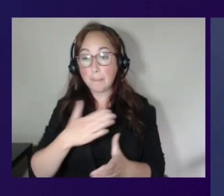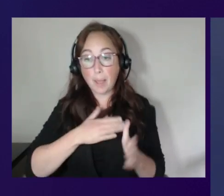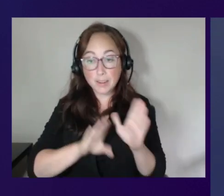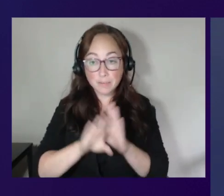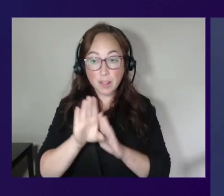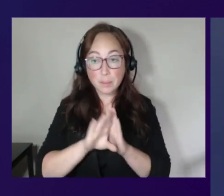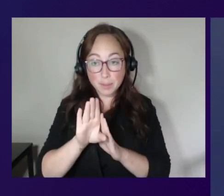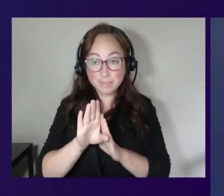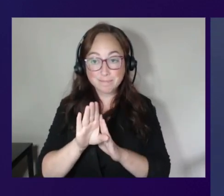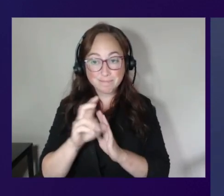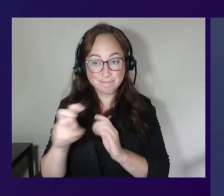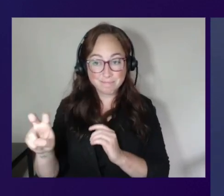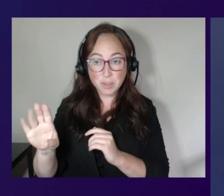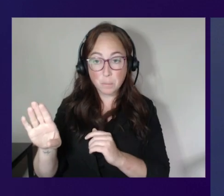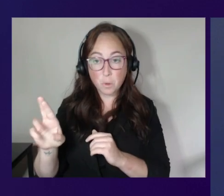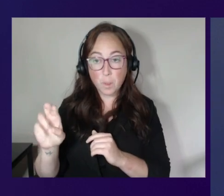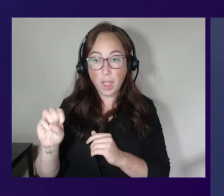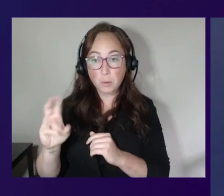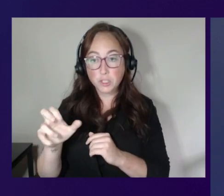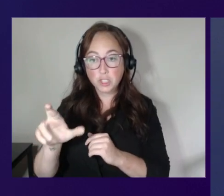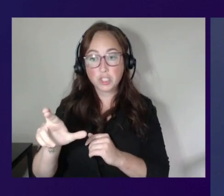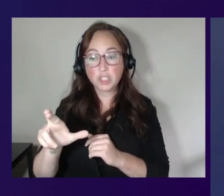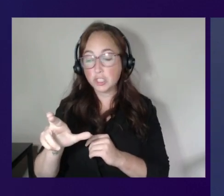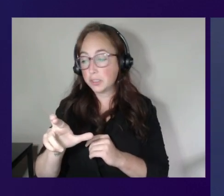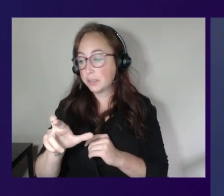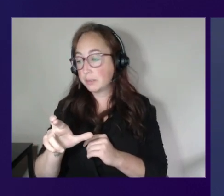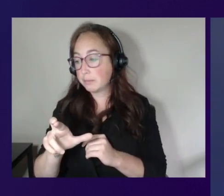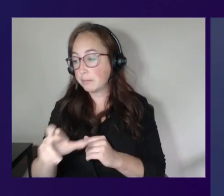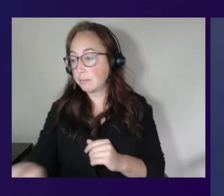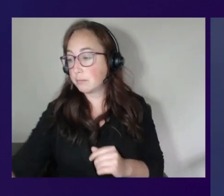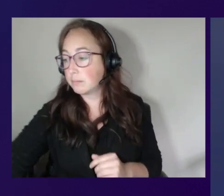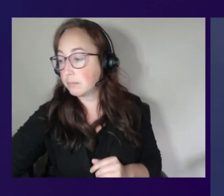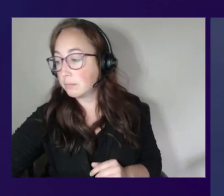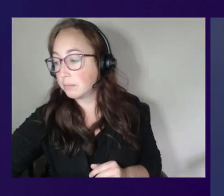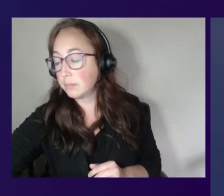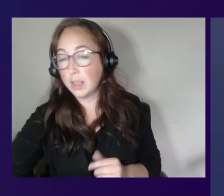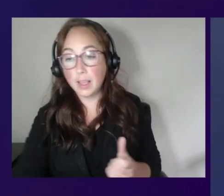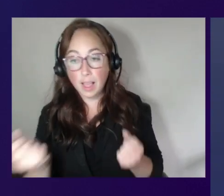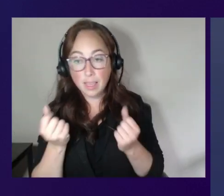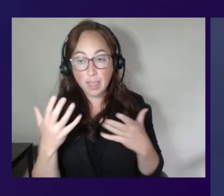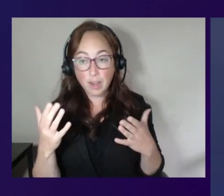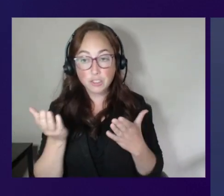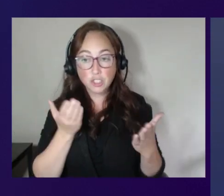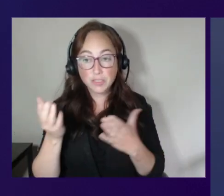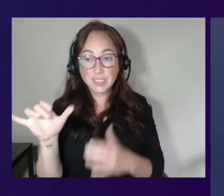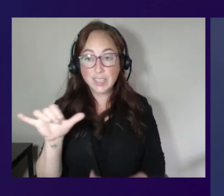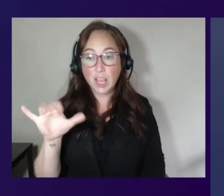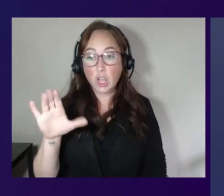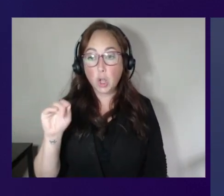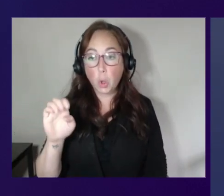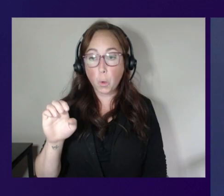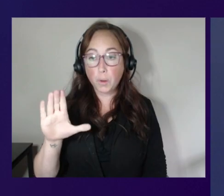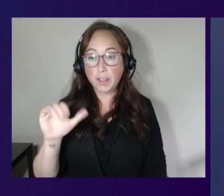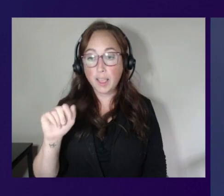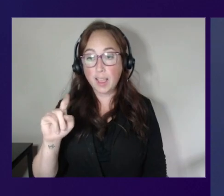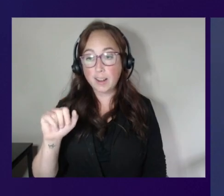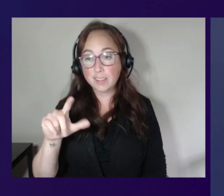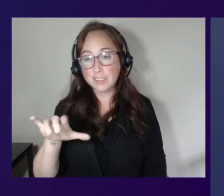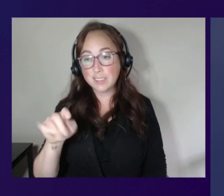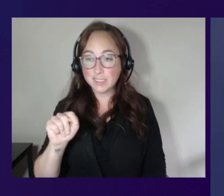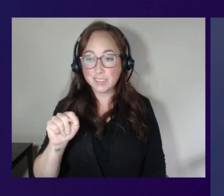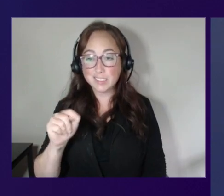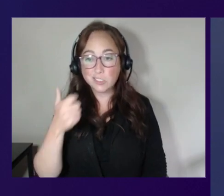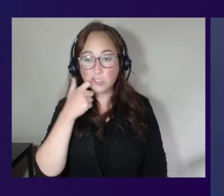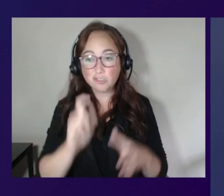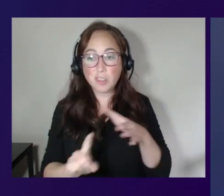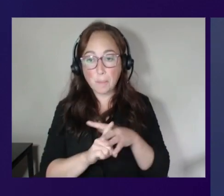browser, right? So with the launch of services like Code Catalyst, one of my favorites, just recently came out, I could do a